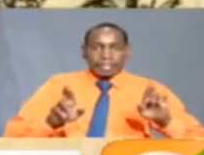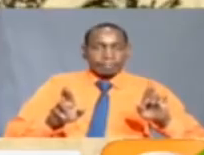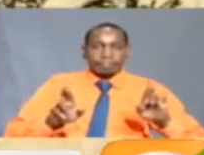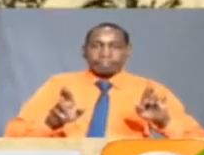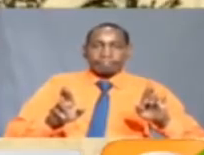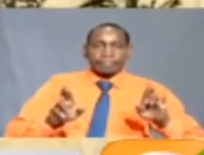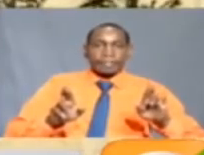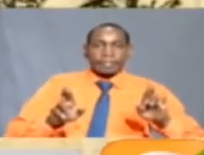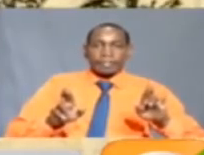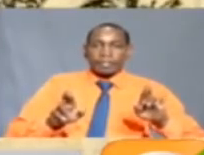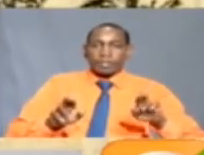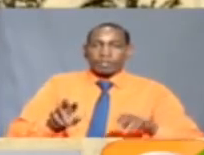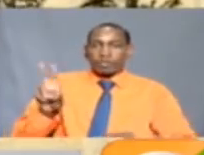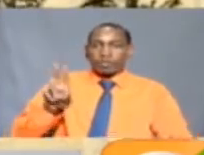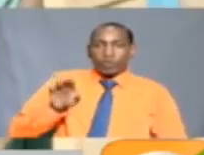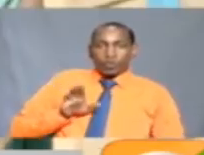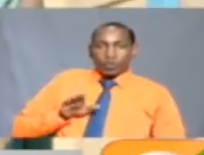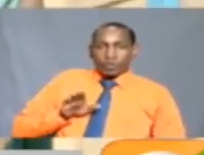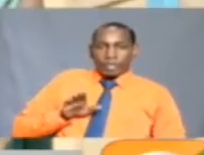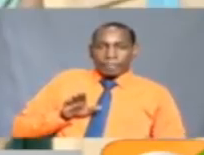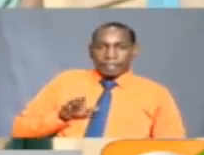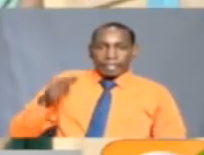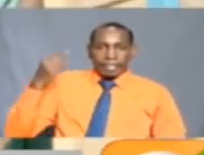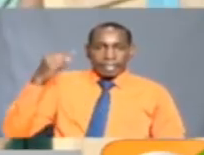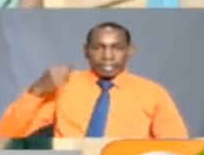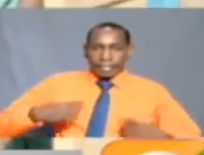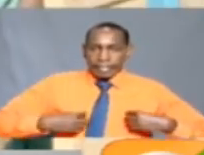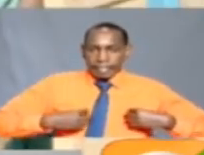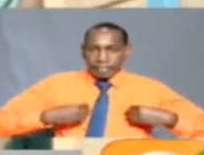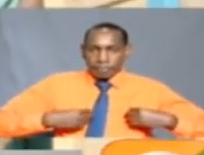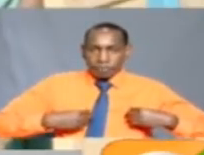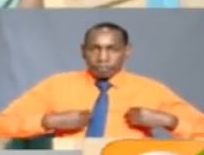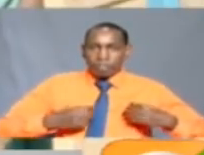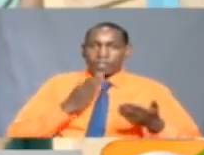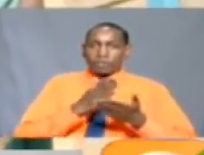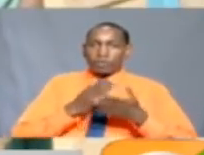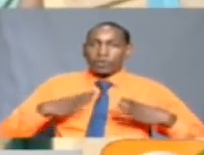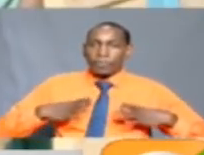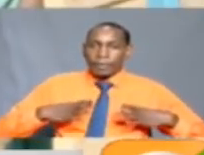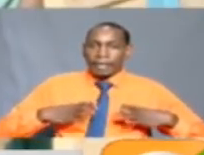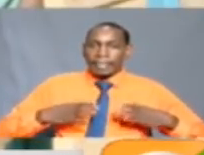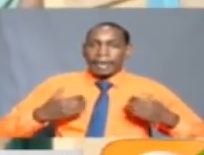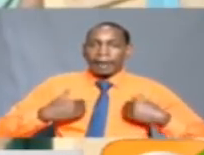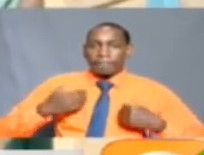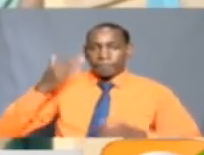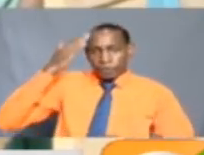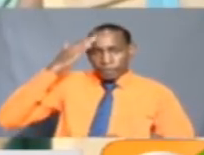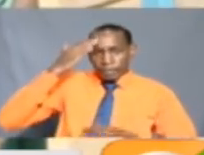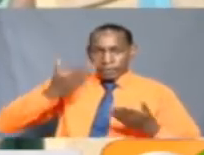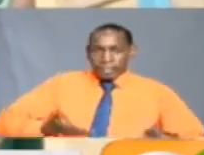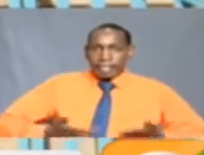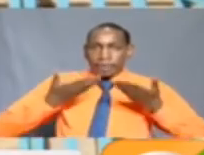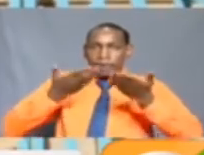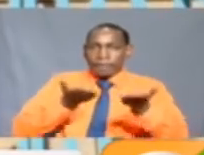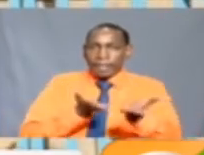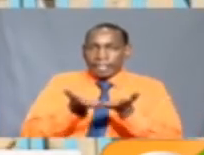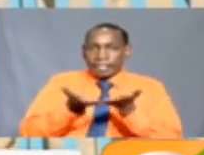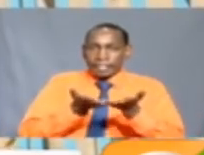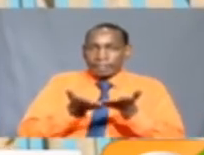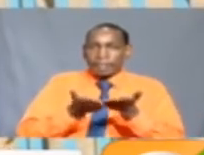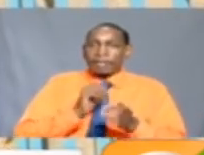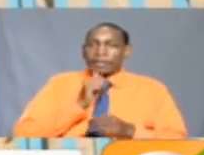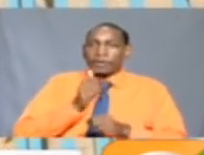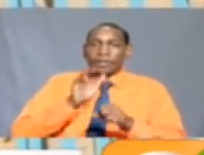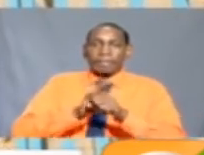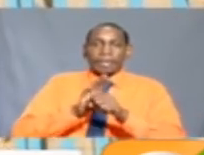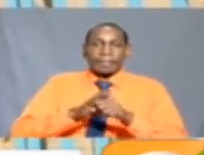here. These women don their green overalls with pride, knowing they are offering a service not many